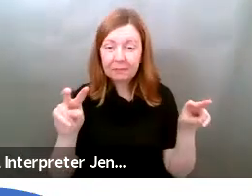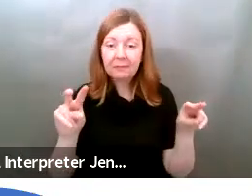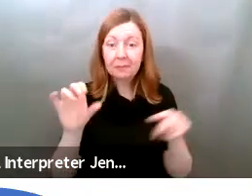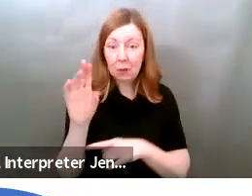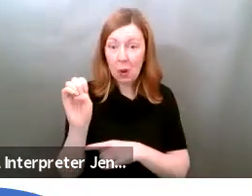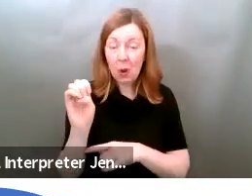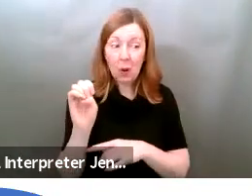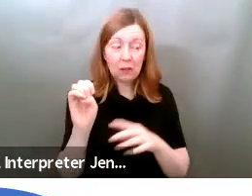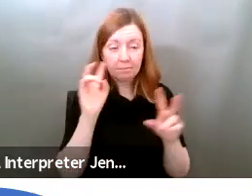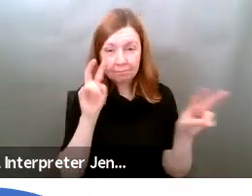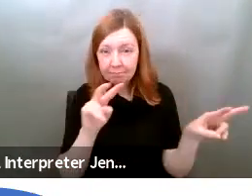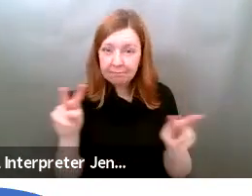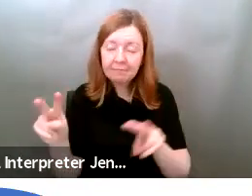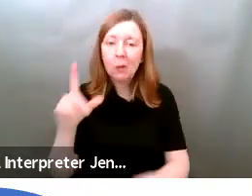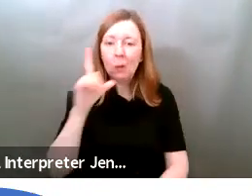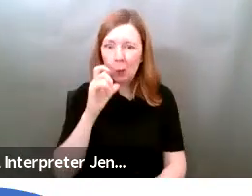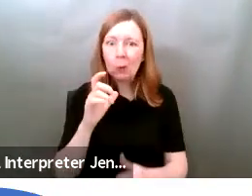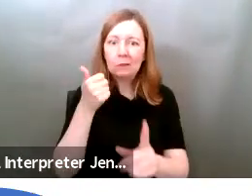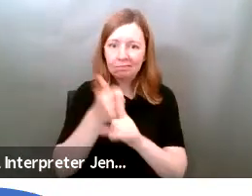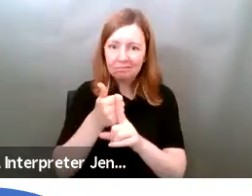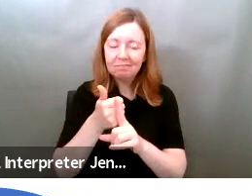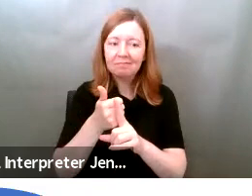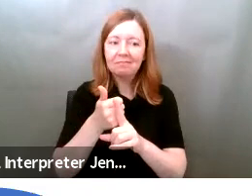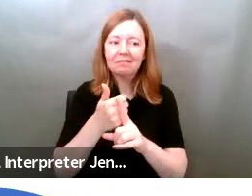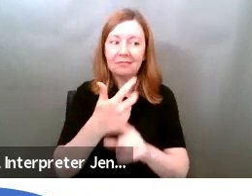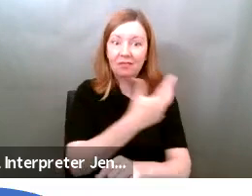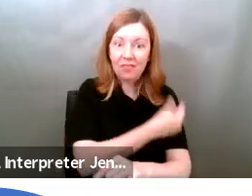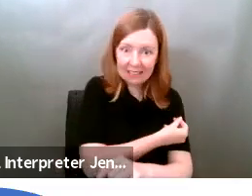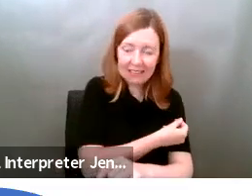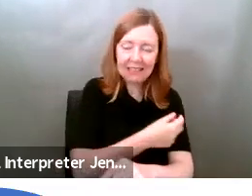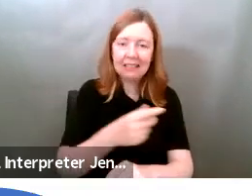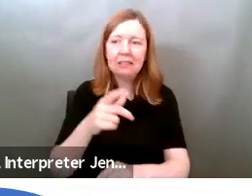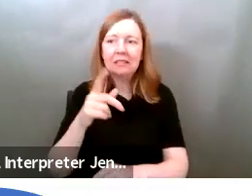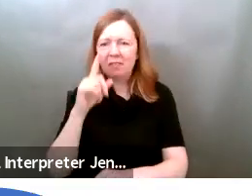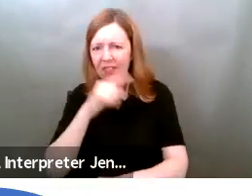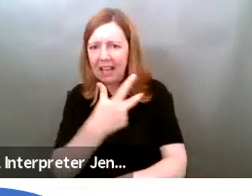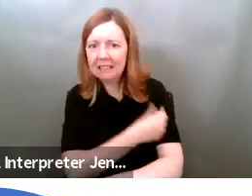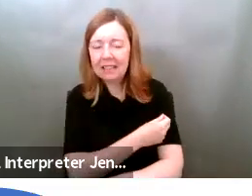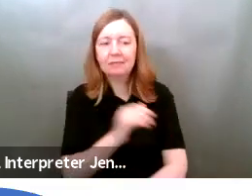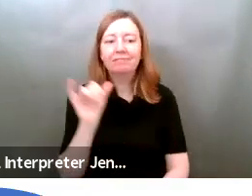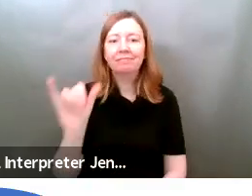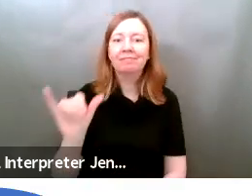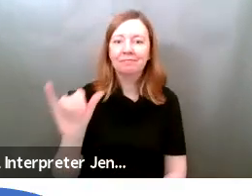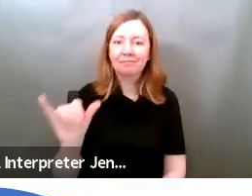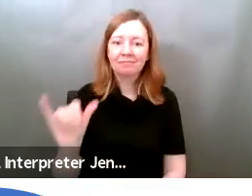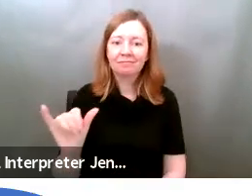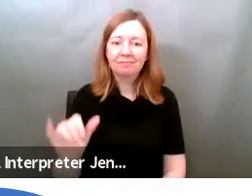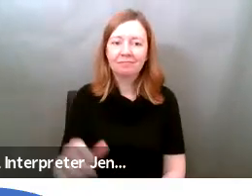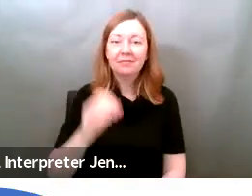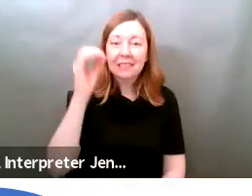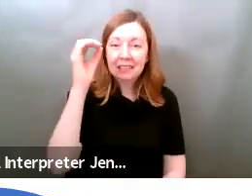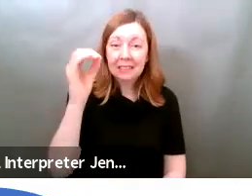and the scientists learned who got the vaccine and who didn't, surprise, surprise,